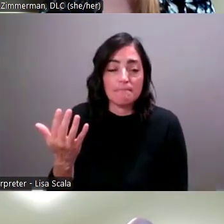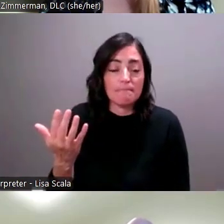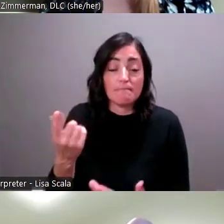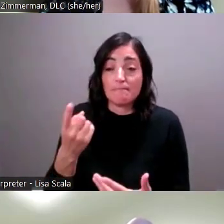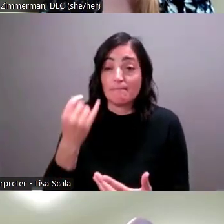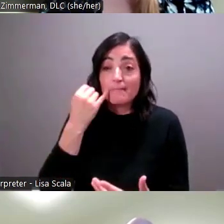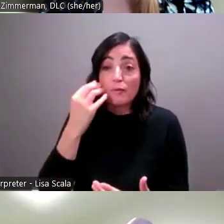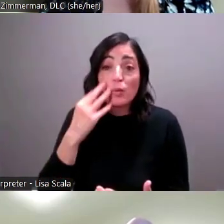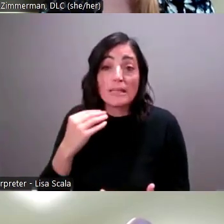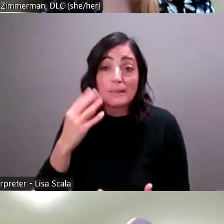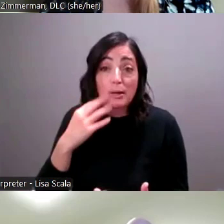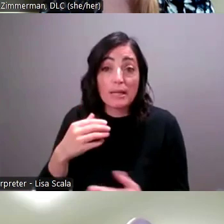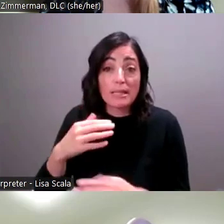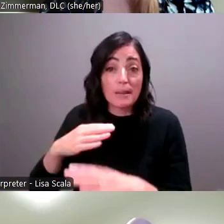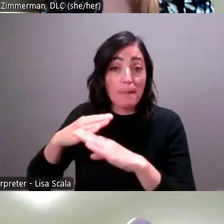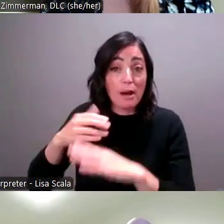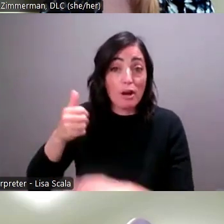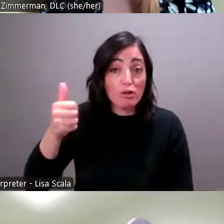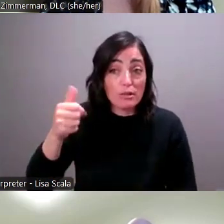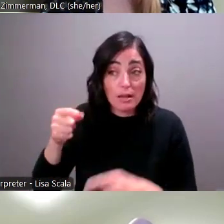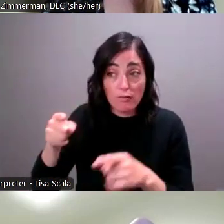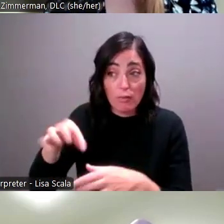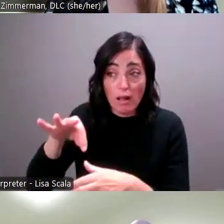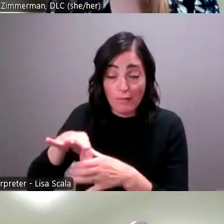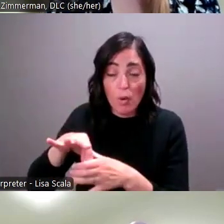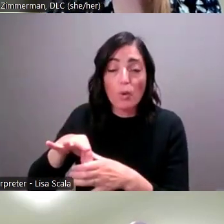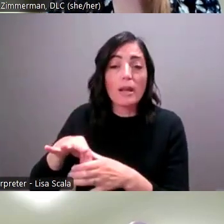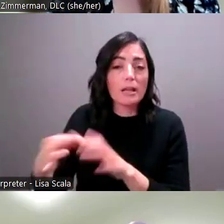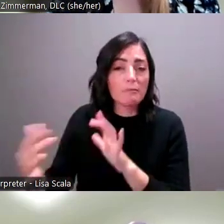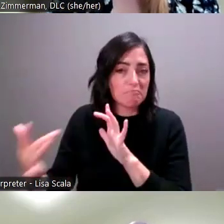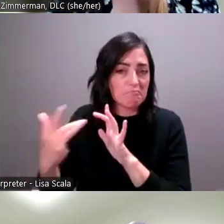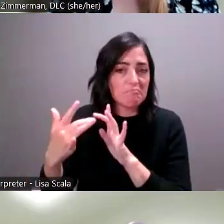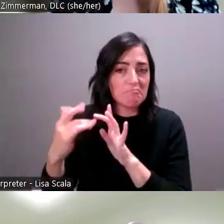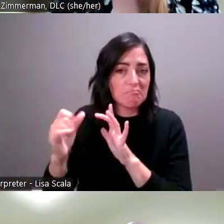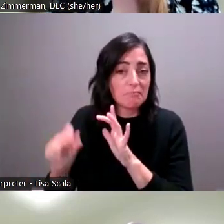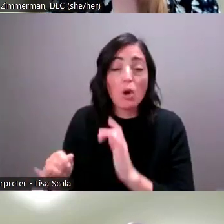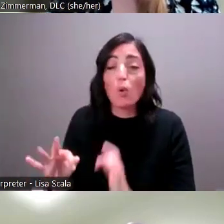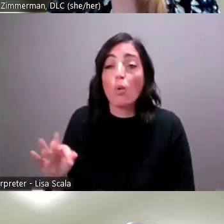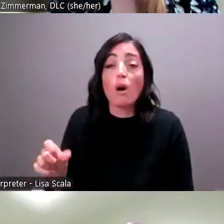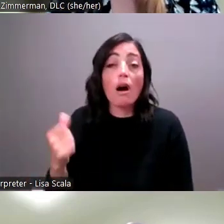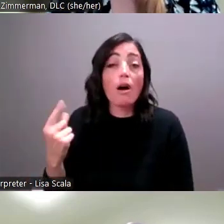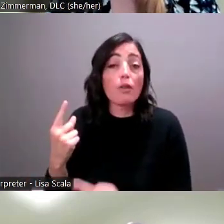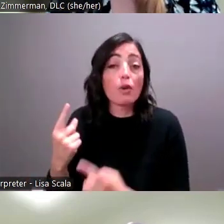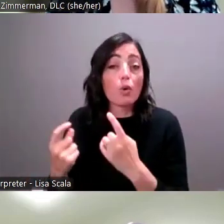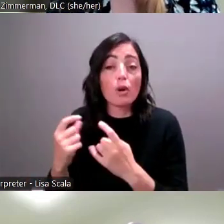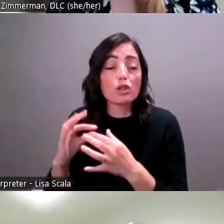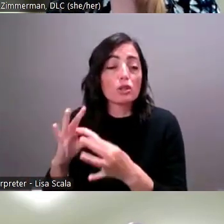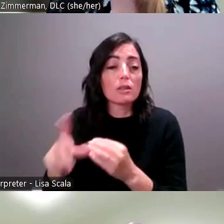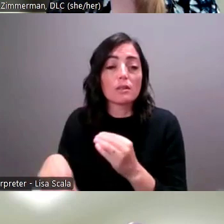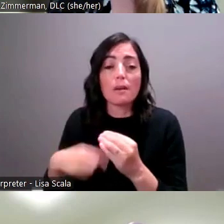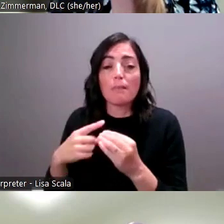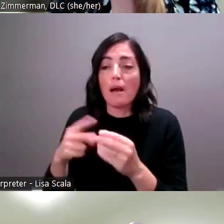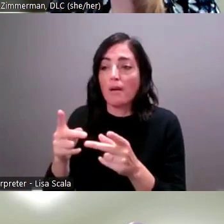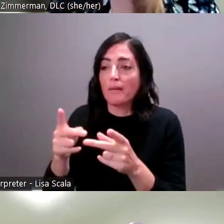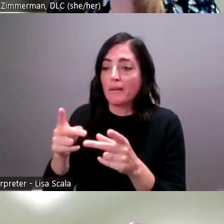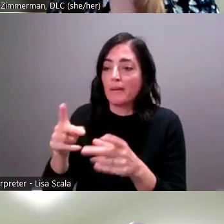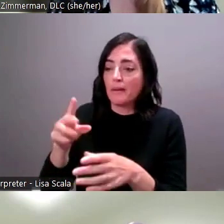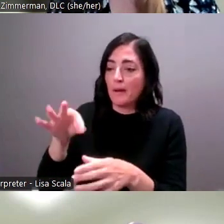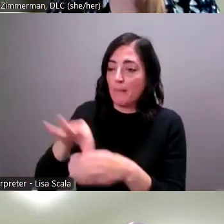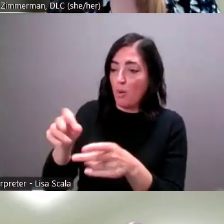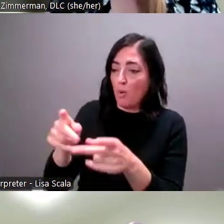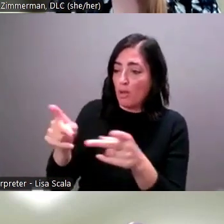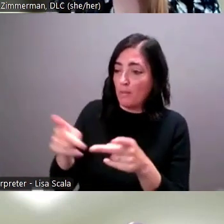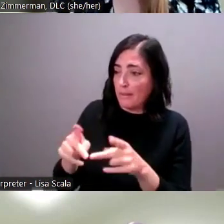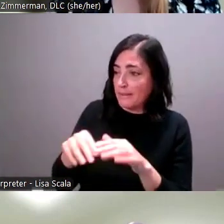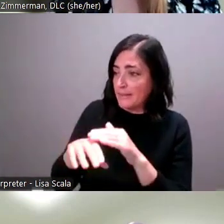experience any barriers when voting, or if you have any other questions about polling place accessibility